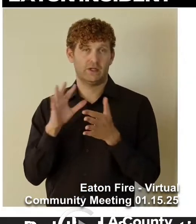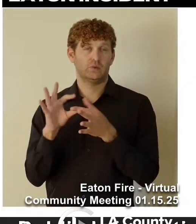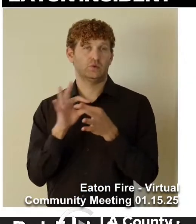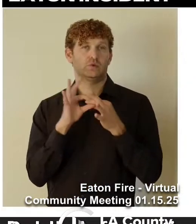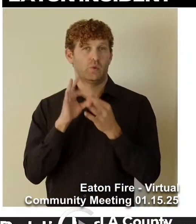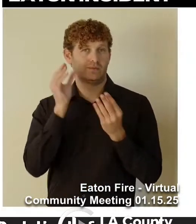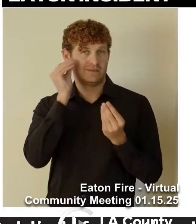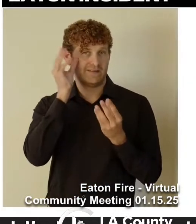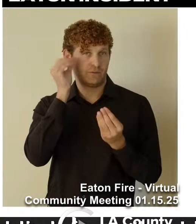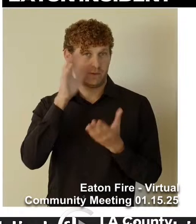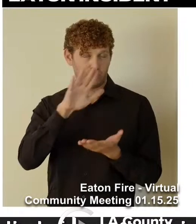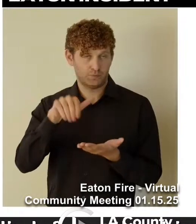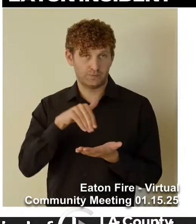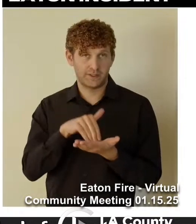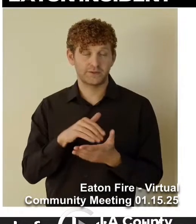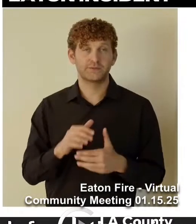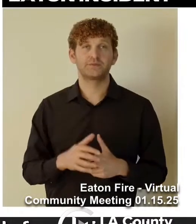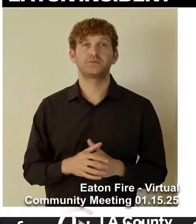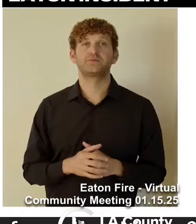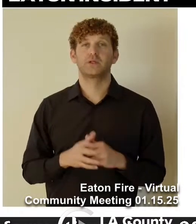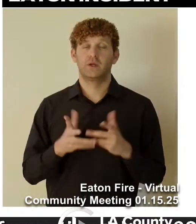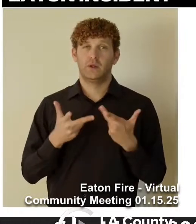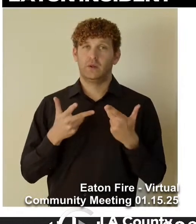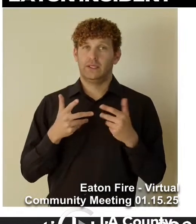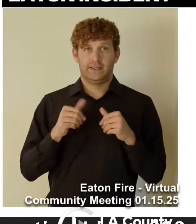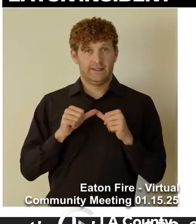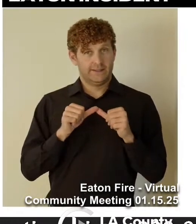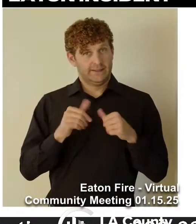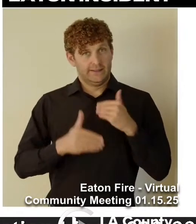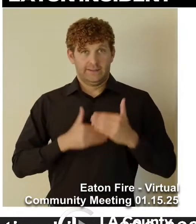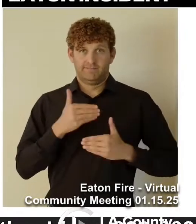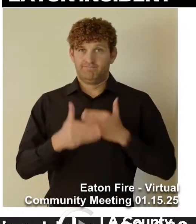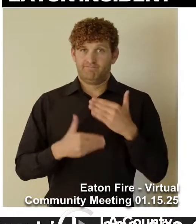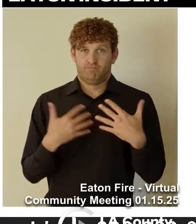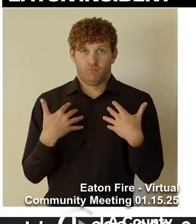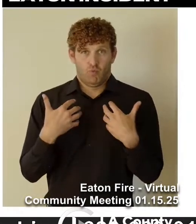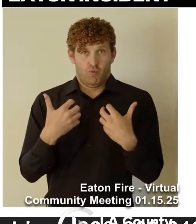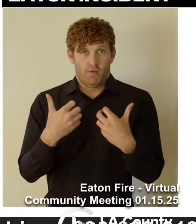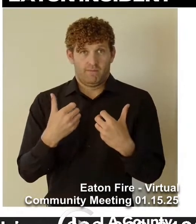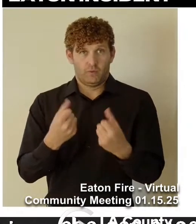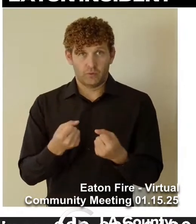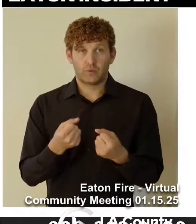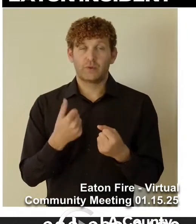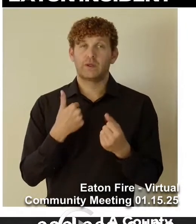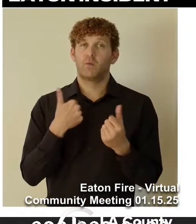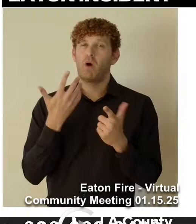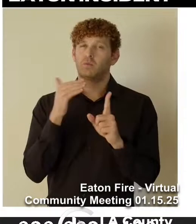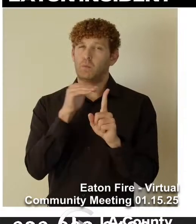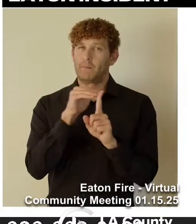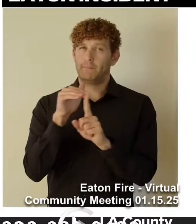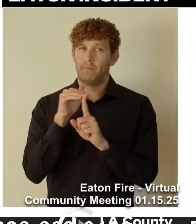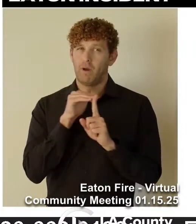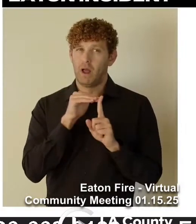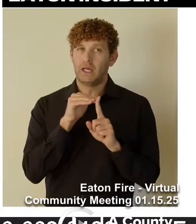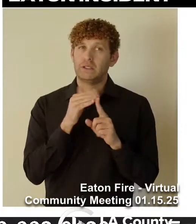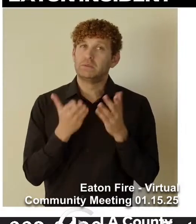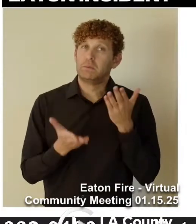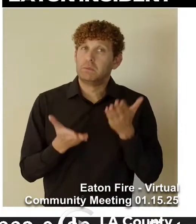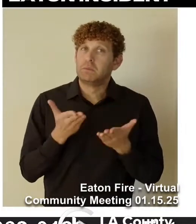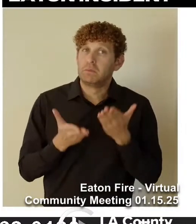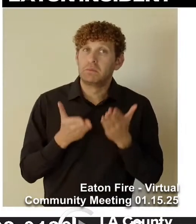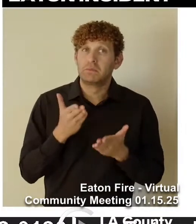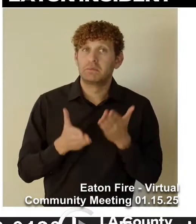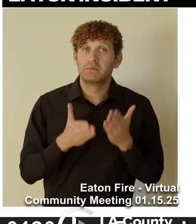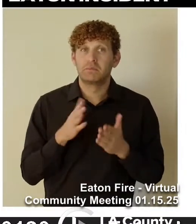Center. As we continue on the road of recovery, we wanted to share some reminders that you may find useful during